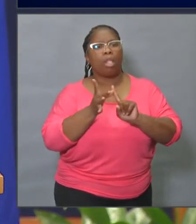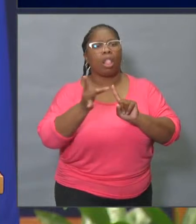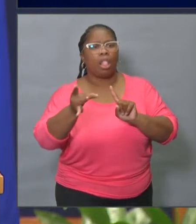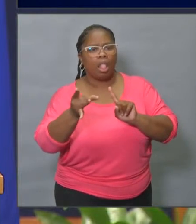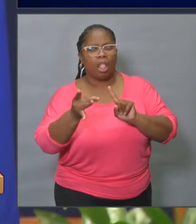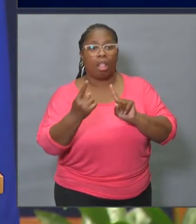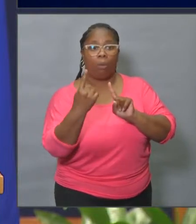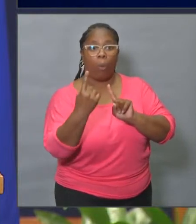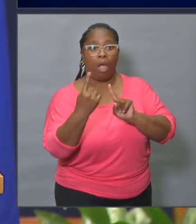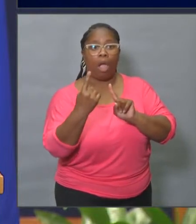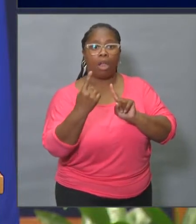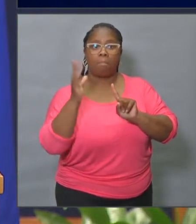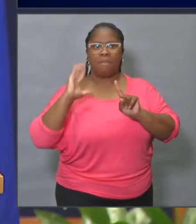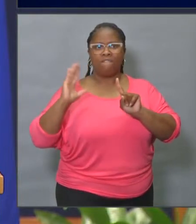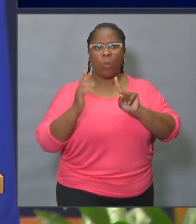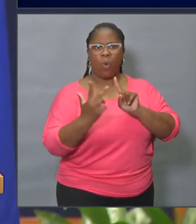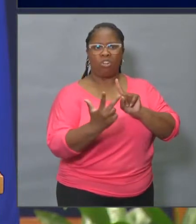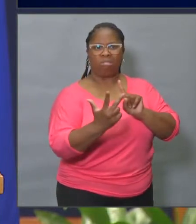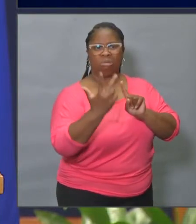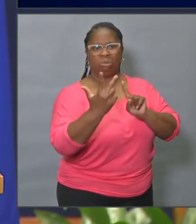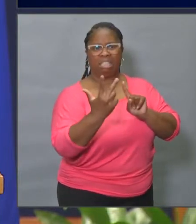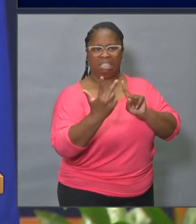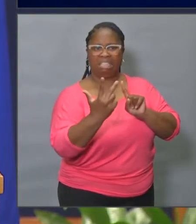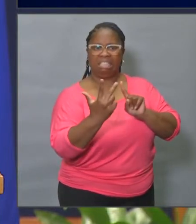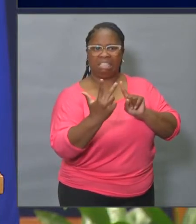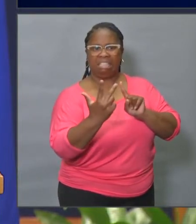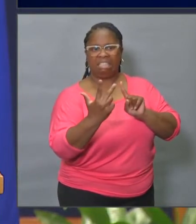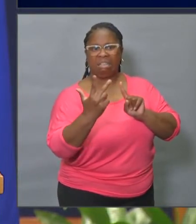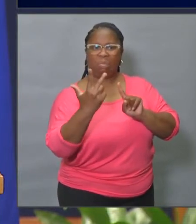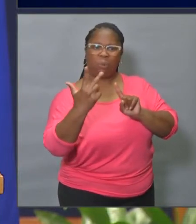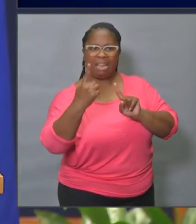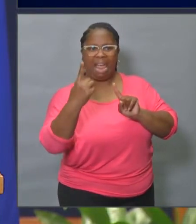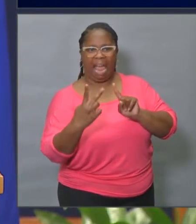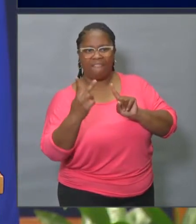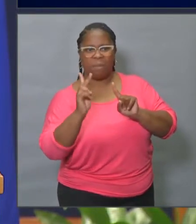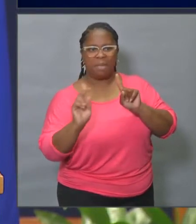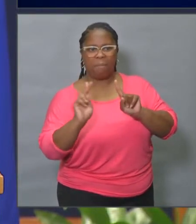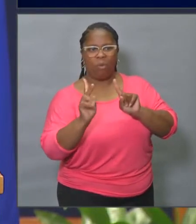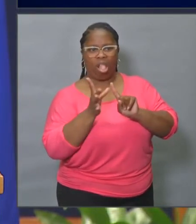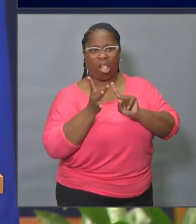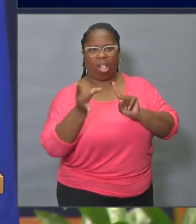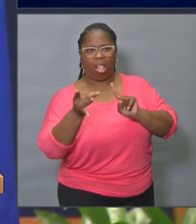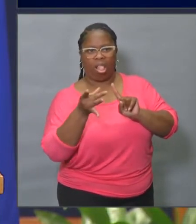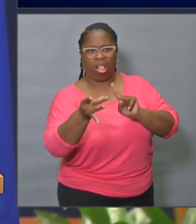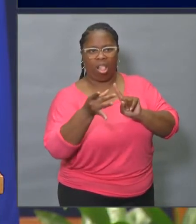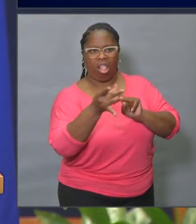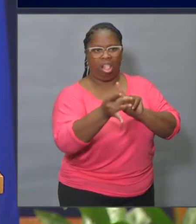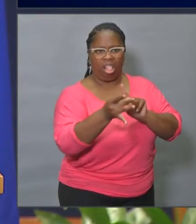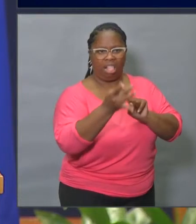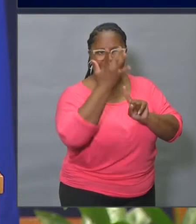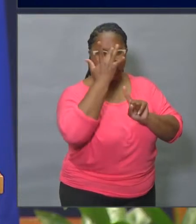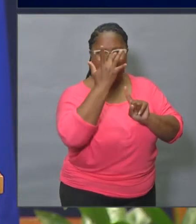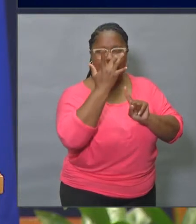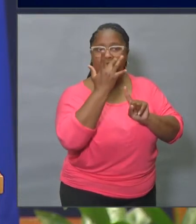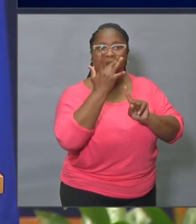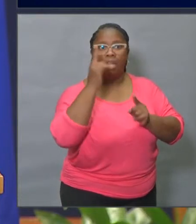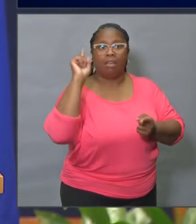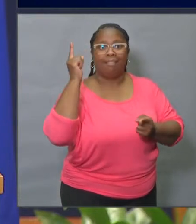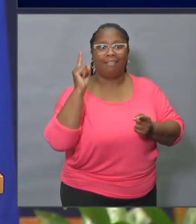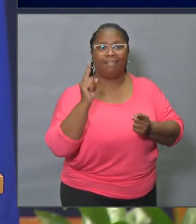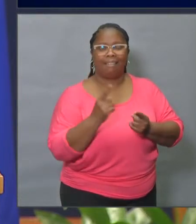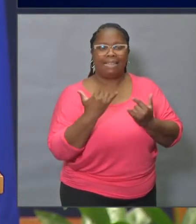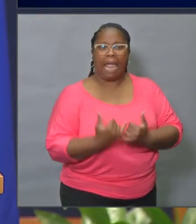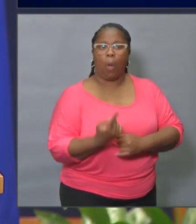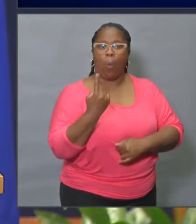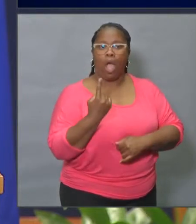the R fell rapidly from initially around 3 to 3.5 to around 1, meaning that for every case